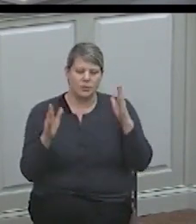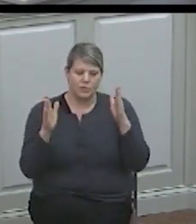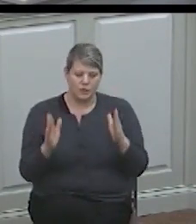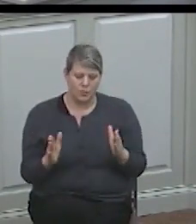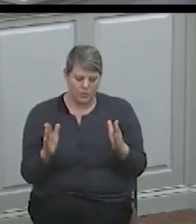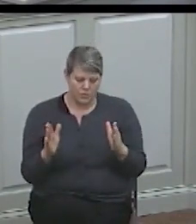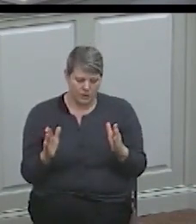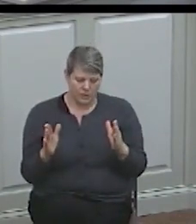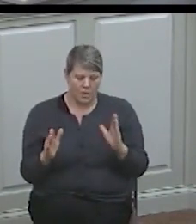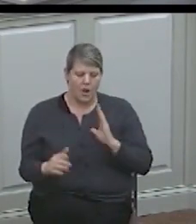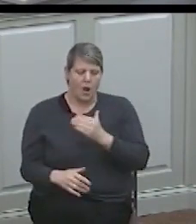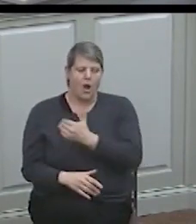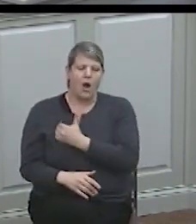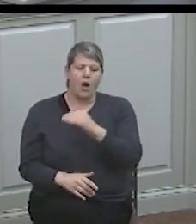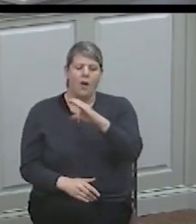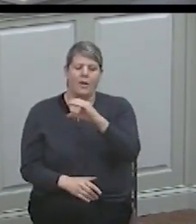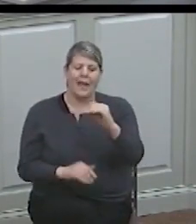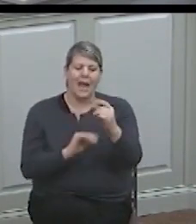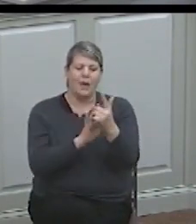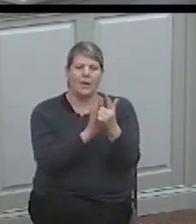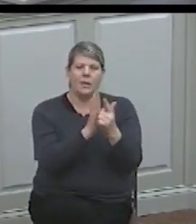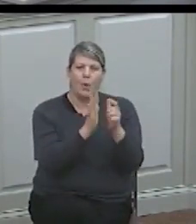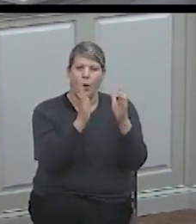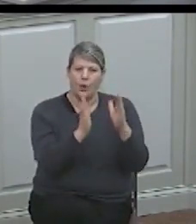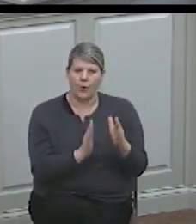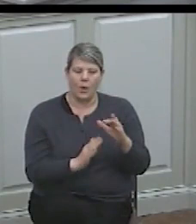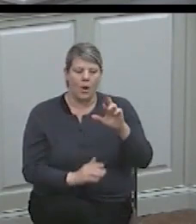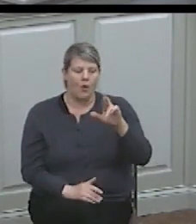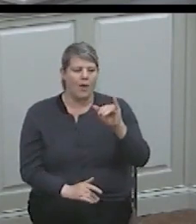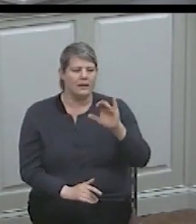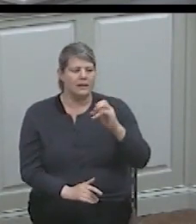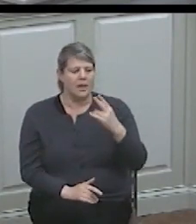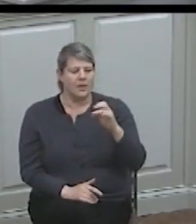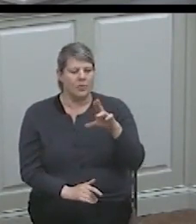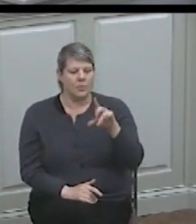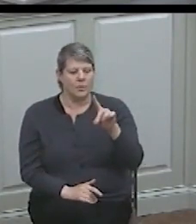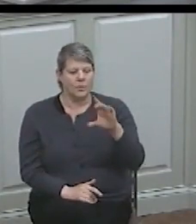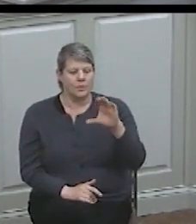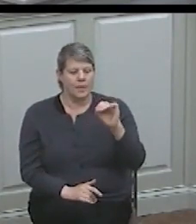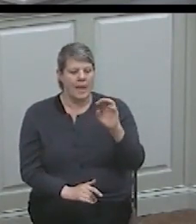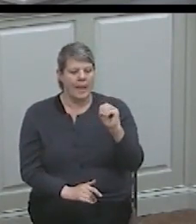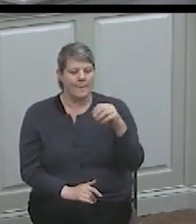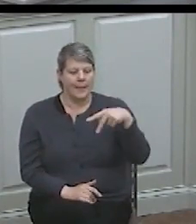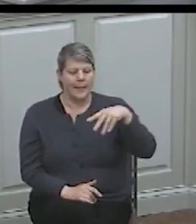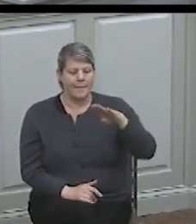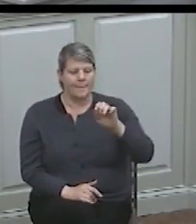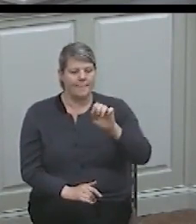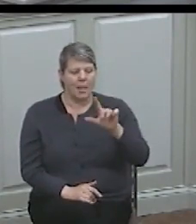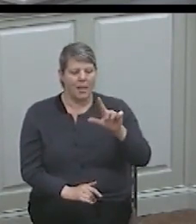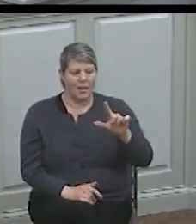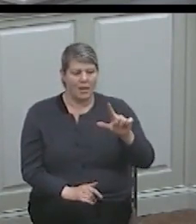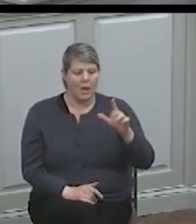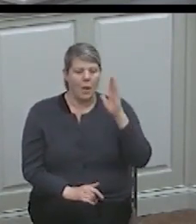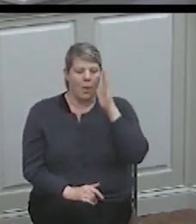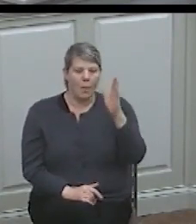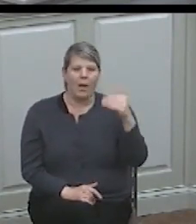County Attorney Richard Campbell's retirement party, which will be at the courthouse on